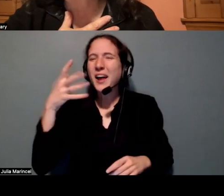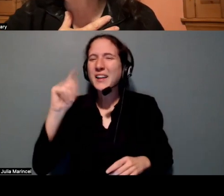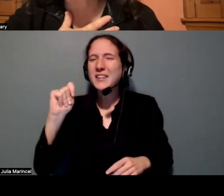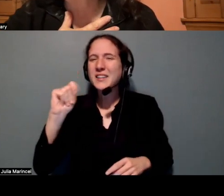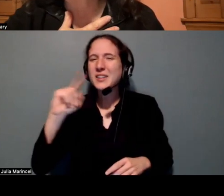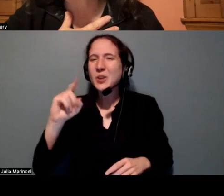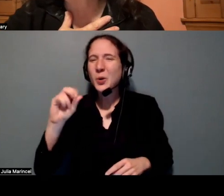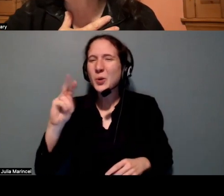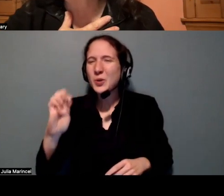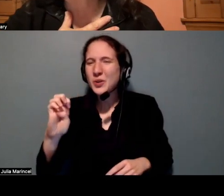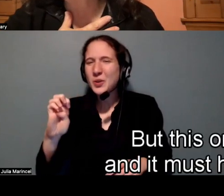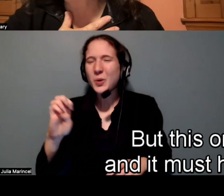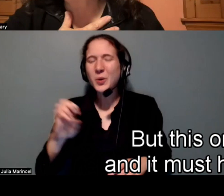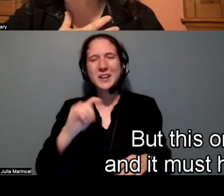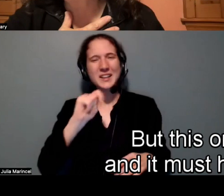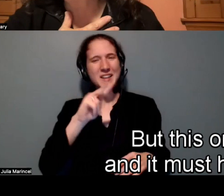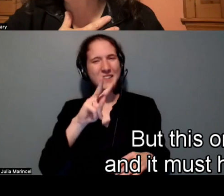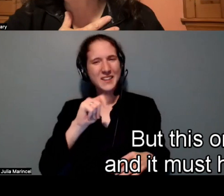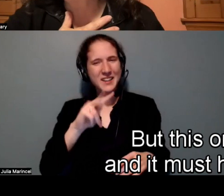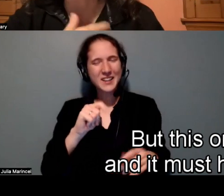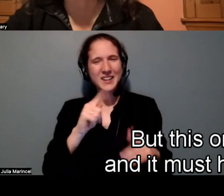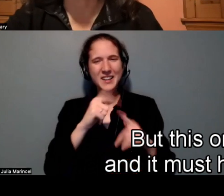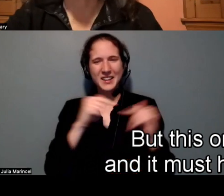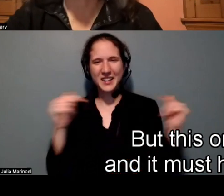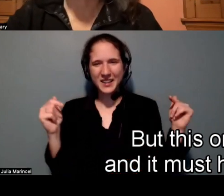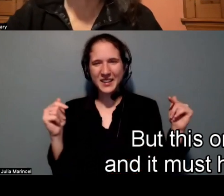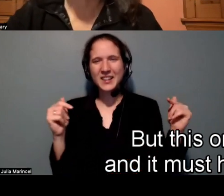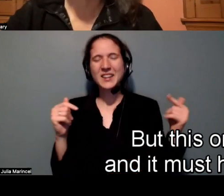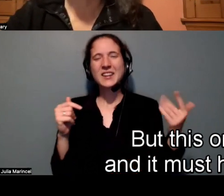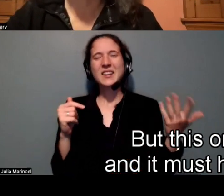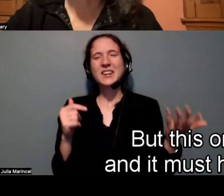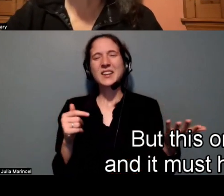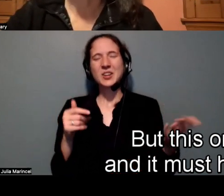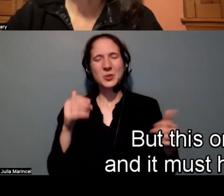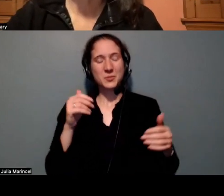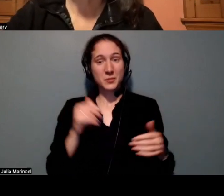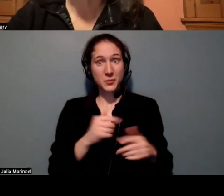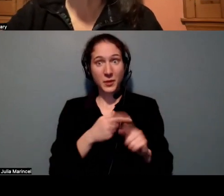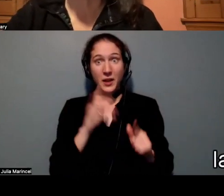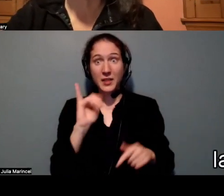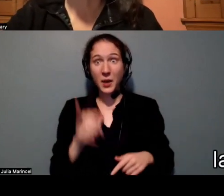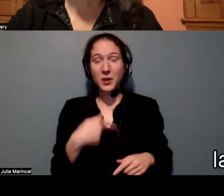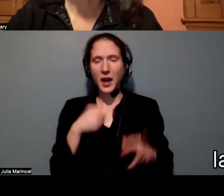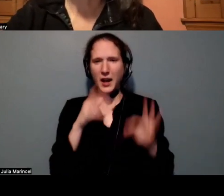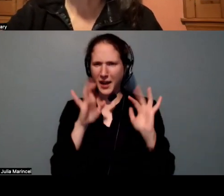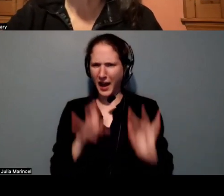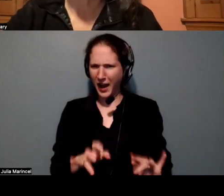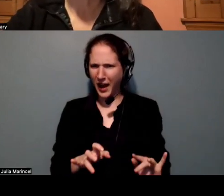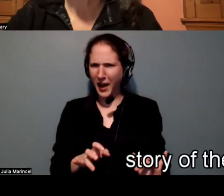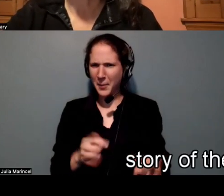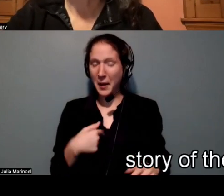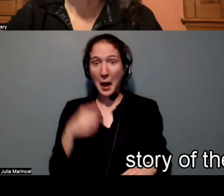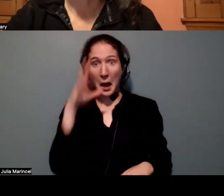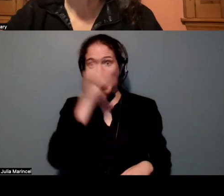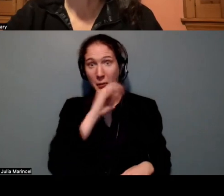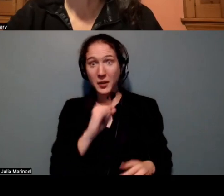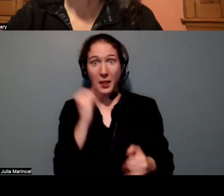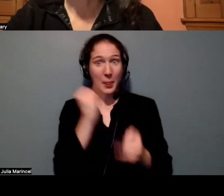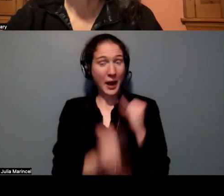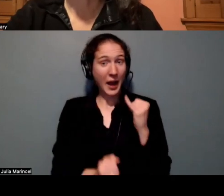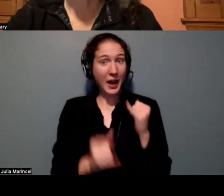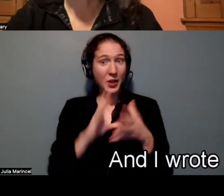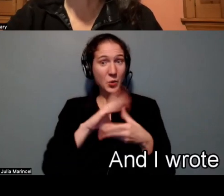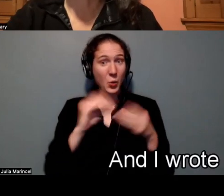shows. But this one I typed, and it must have been the last story of the